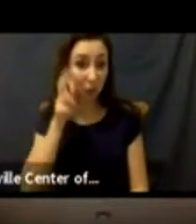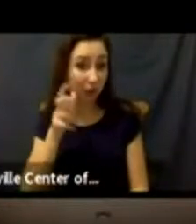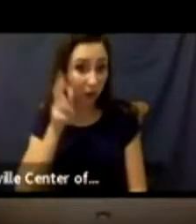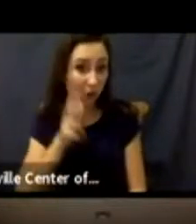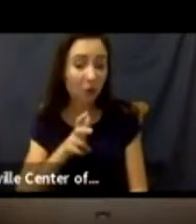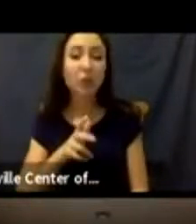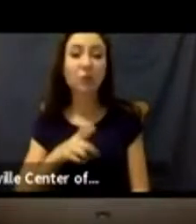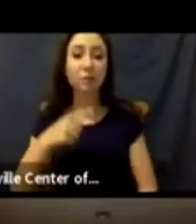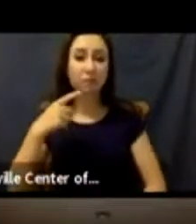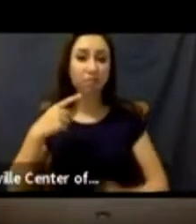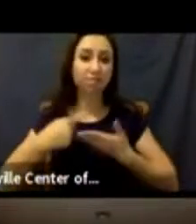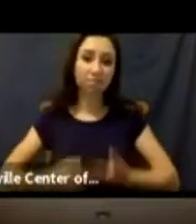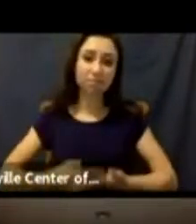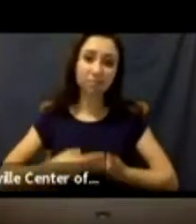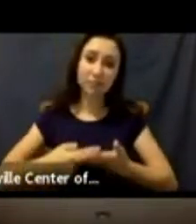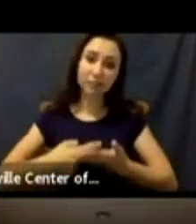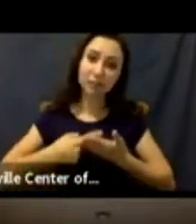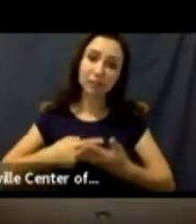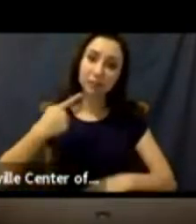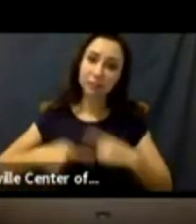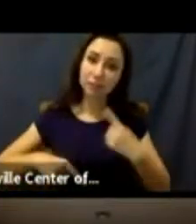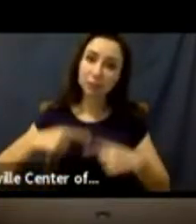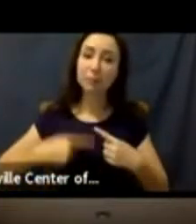what they're thinking and